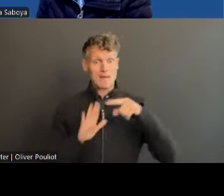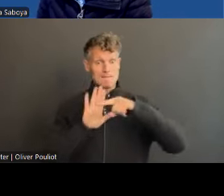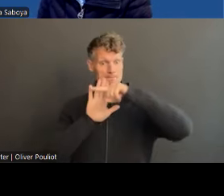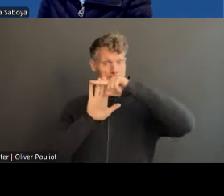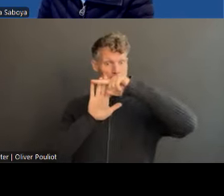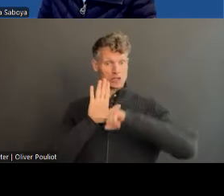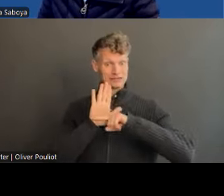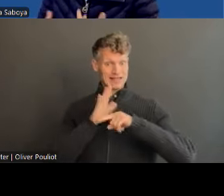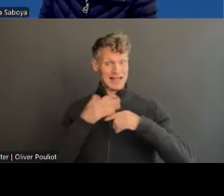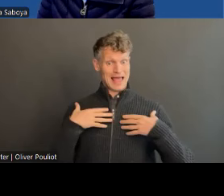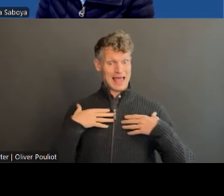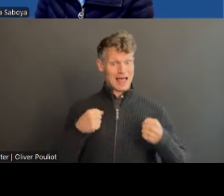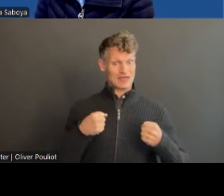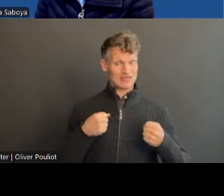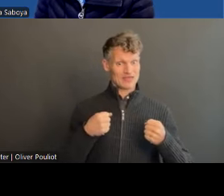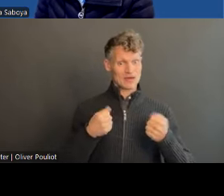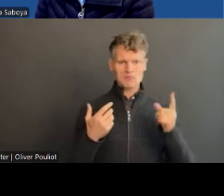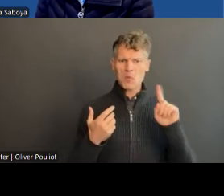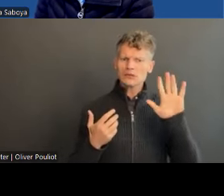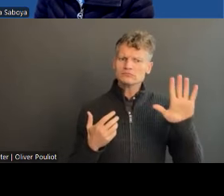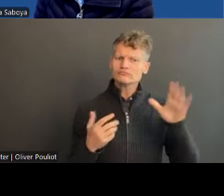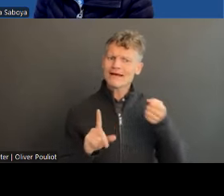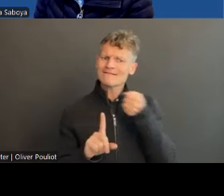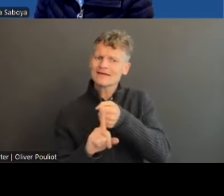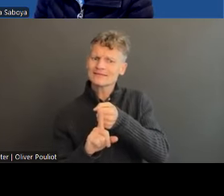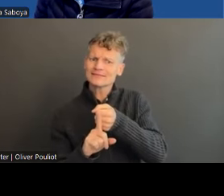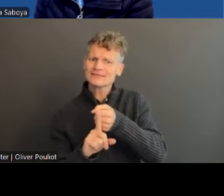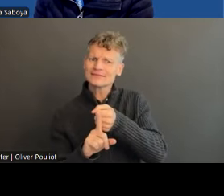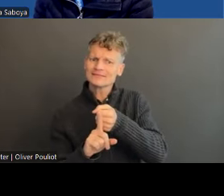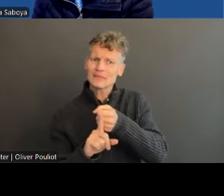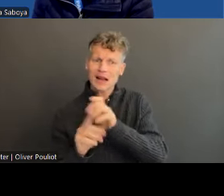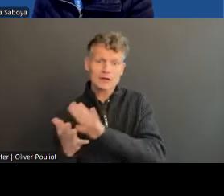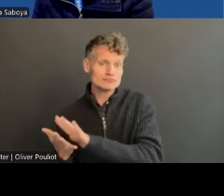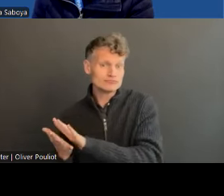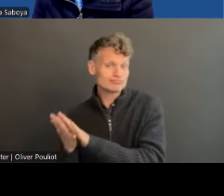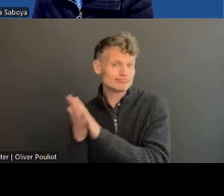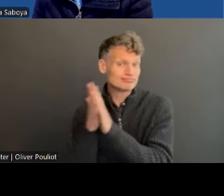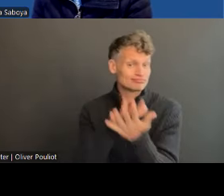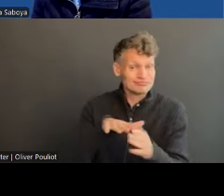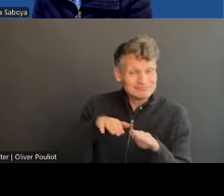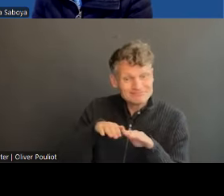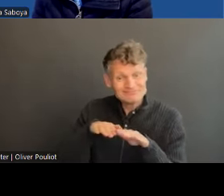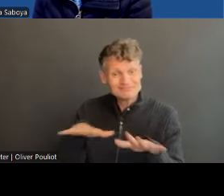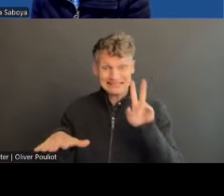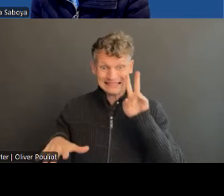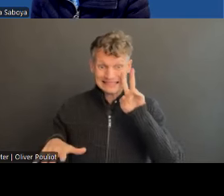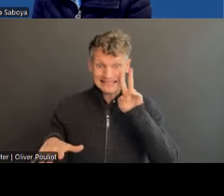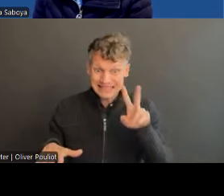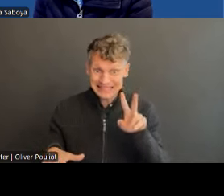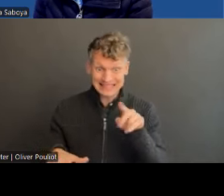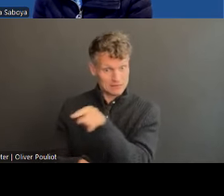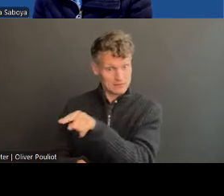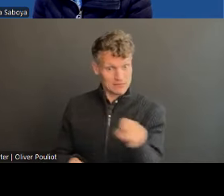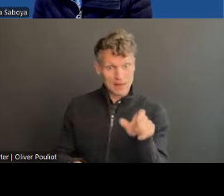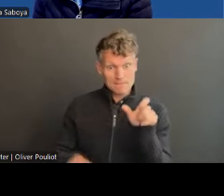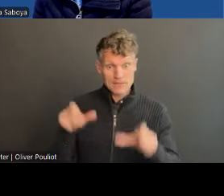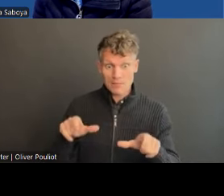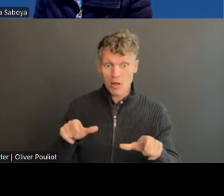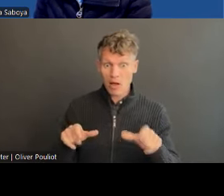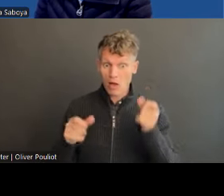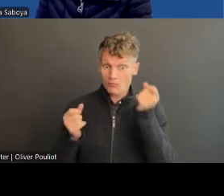of health. We need to accelerate the meaningful community engagement in planning, implementing, and